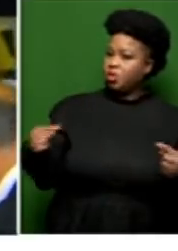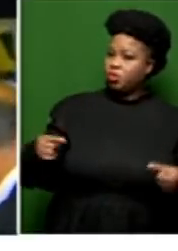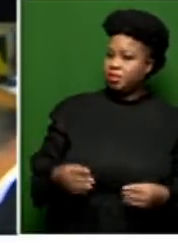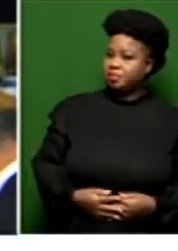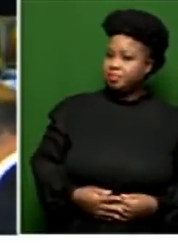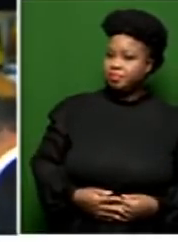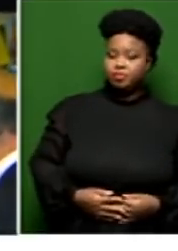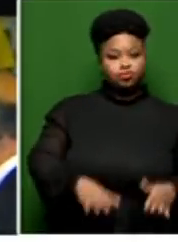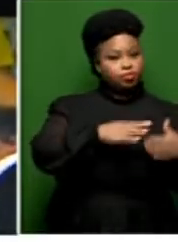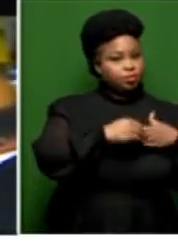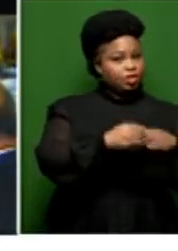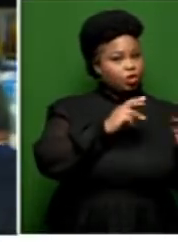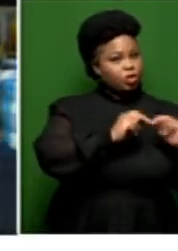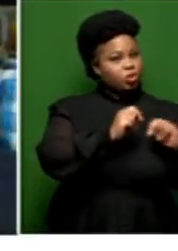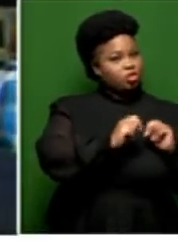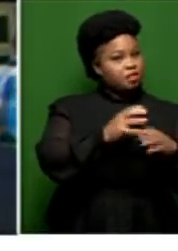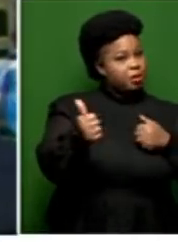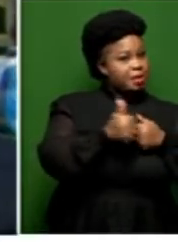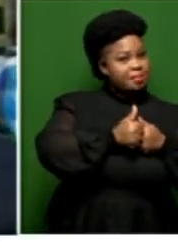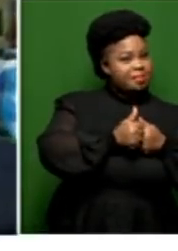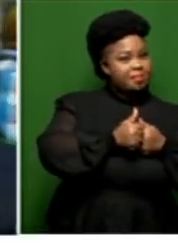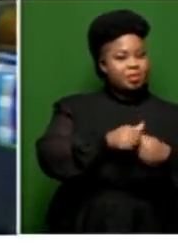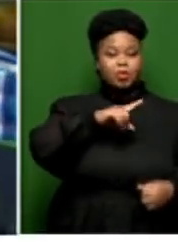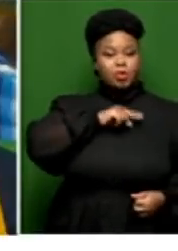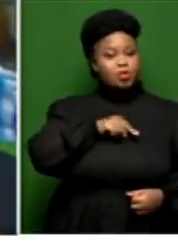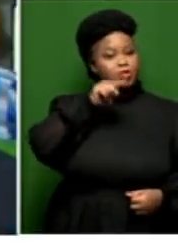the negotiations on coalition?